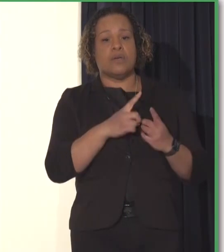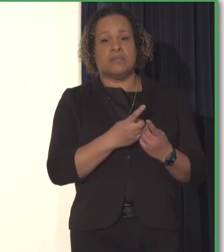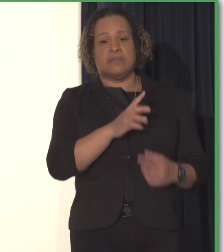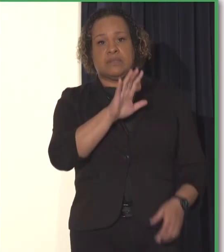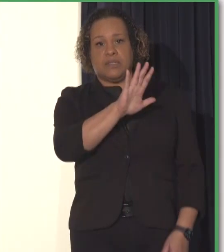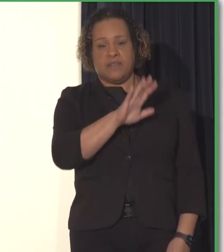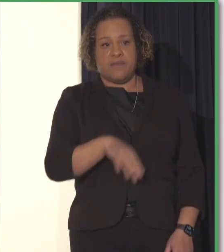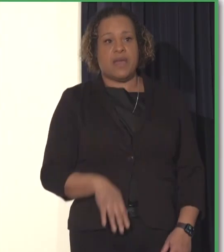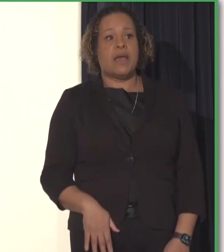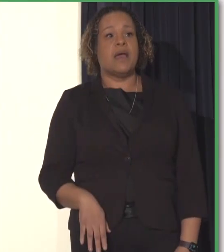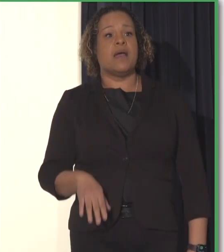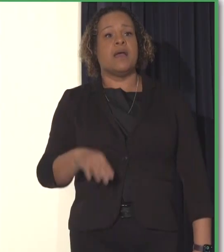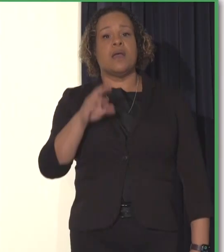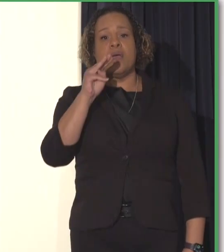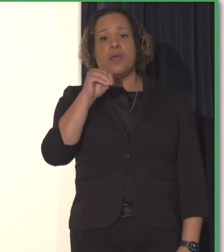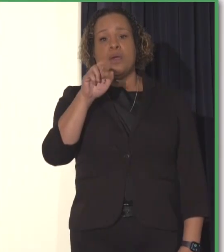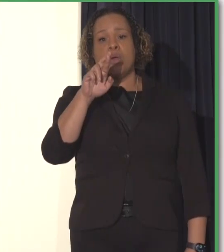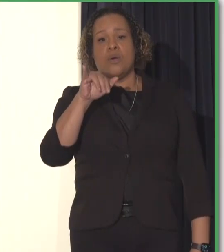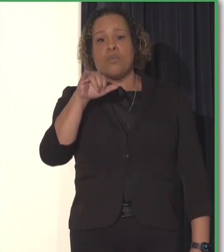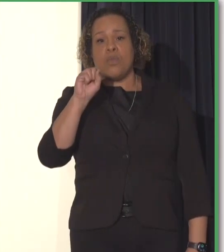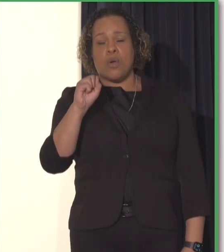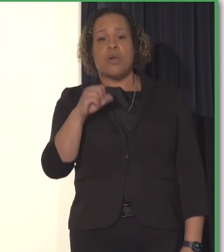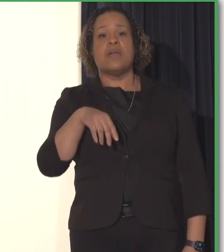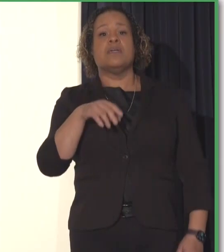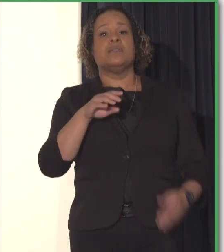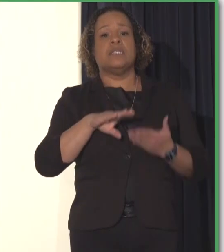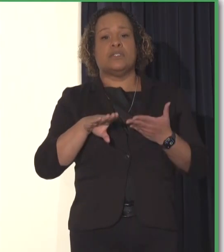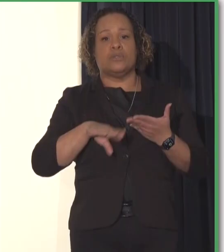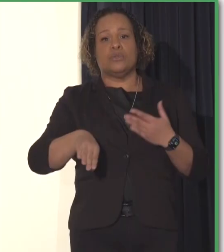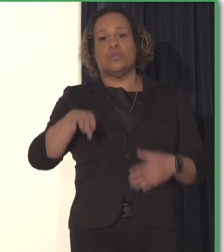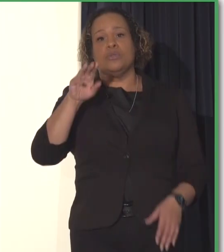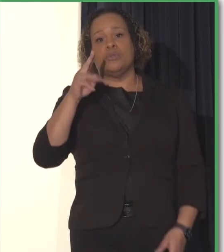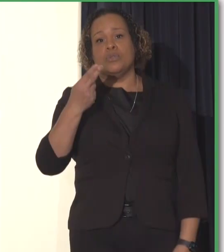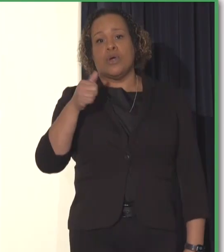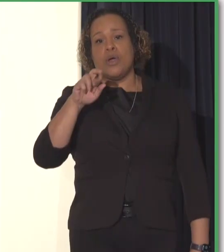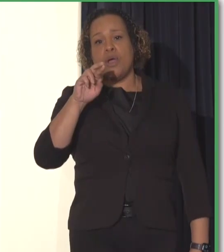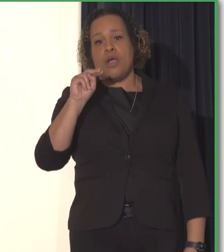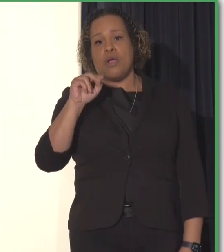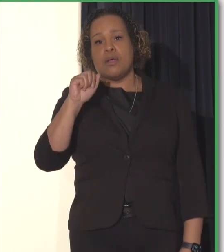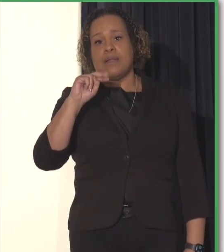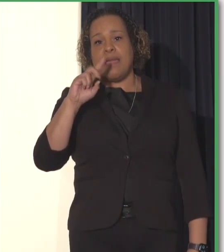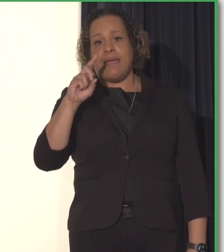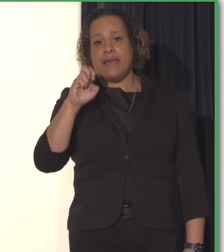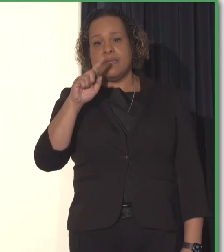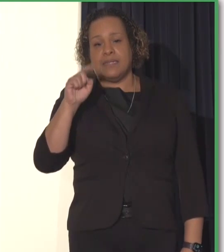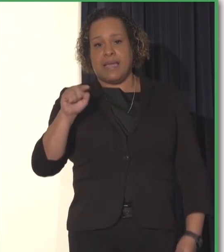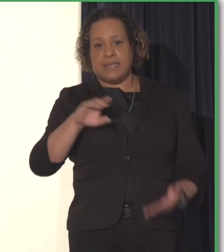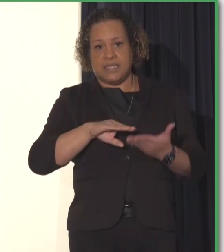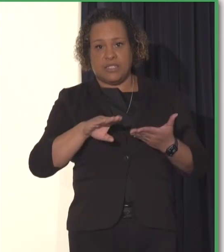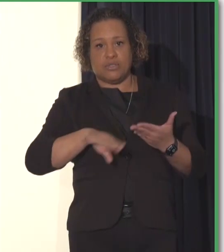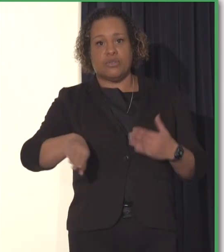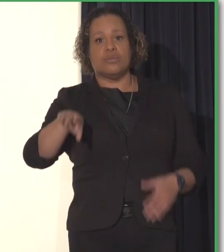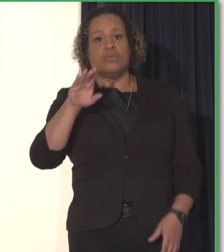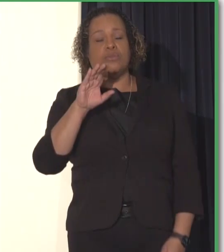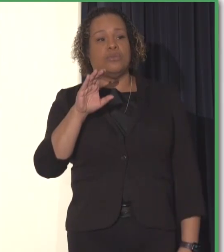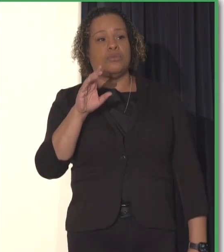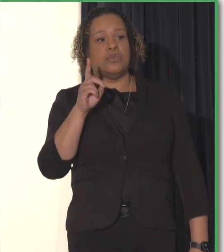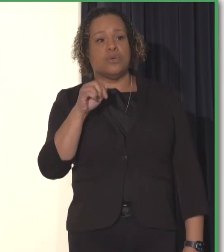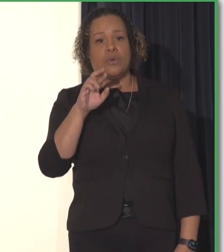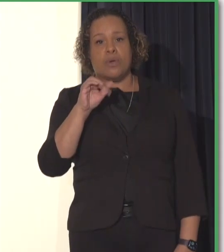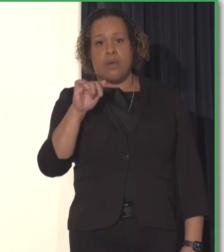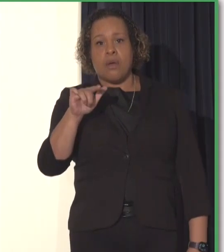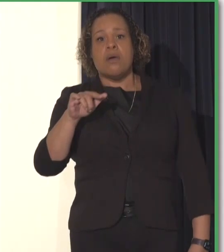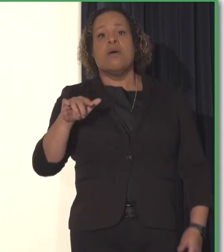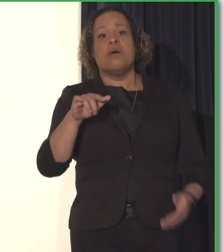Commissioner Moore is excused, Commissioner Hernandez excused, Commissioner DeWalsh. Present.